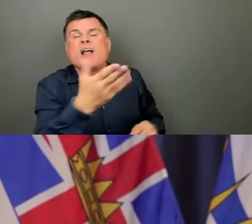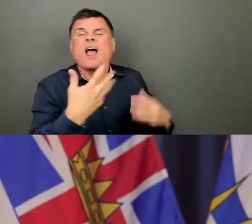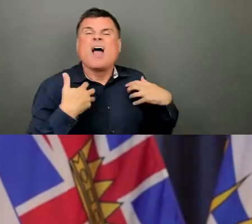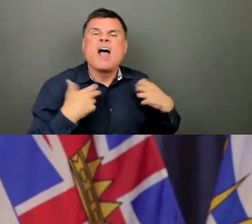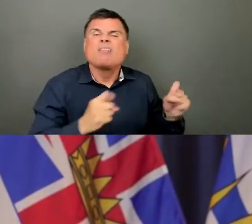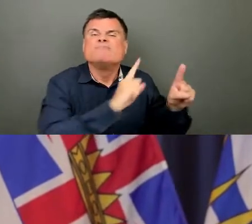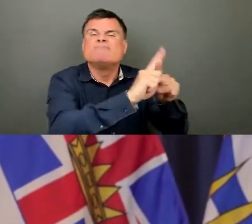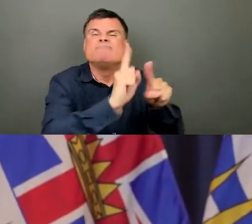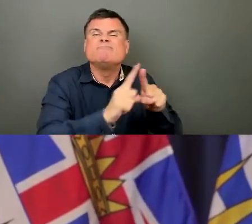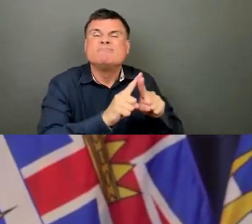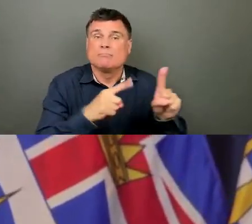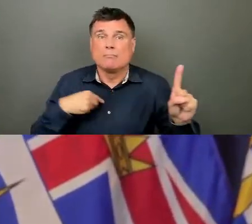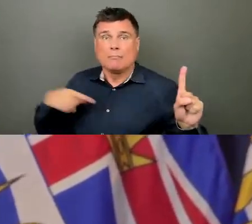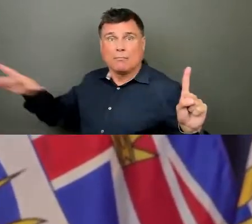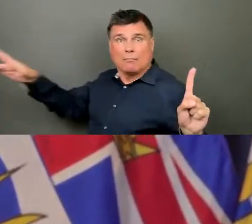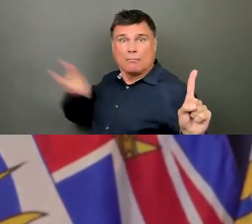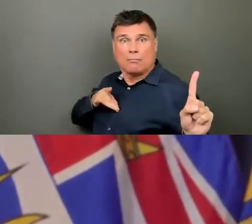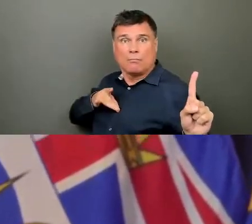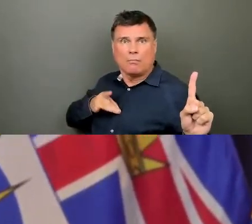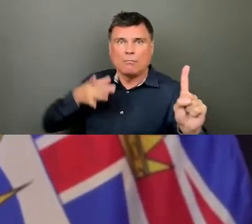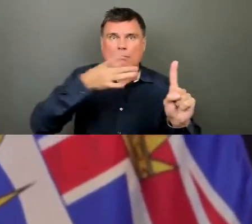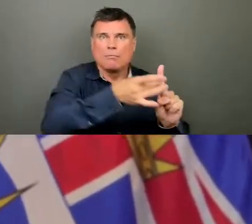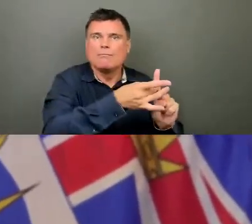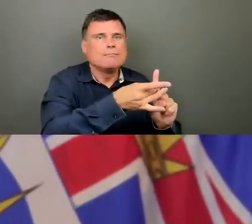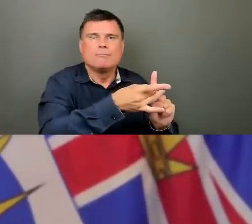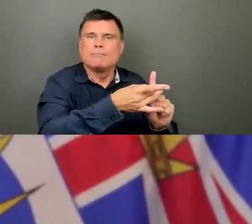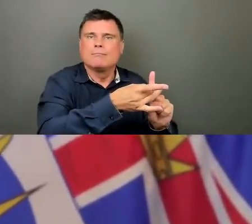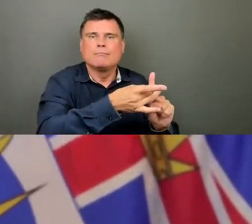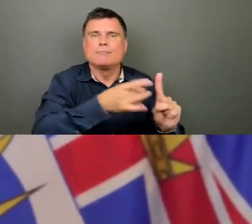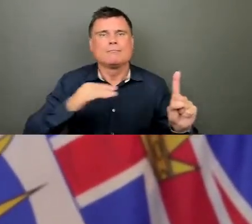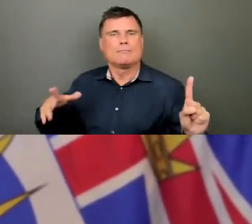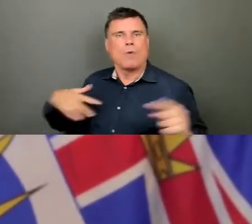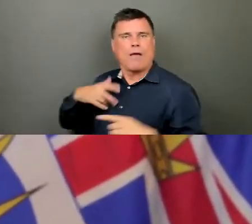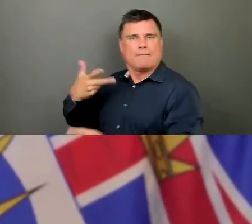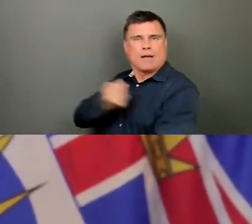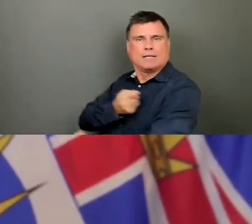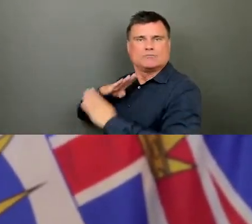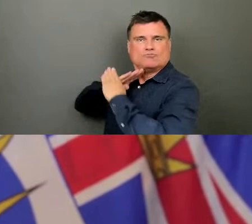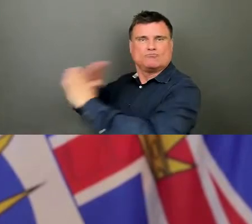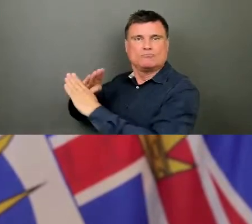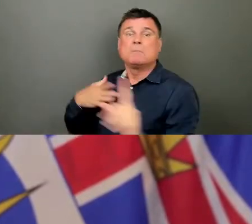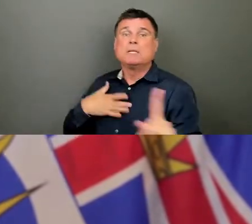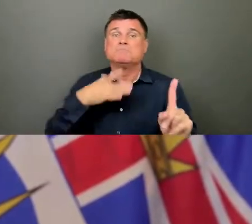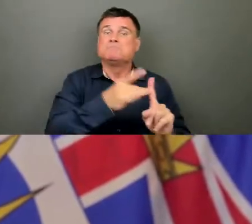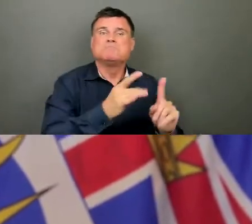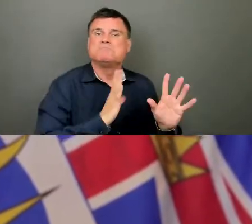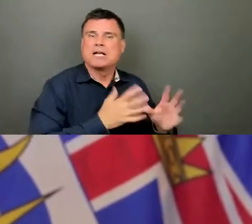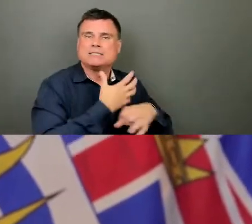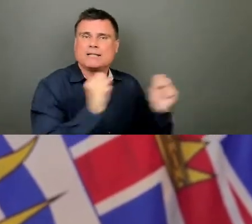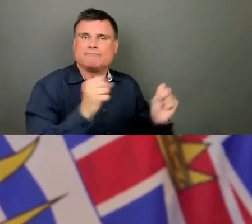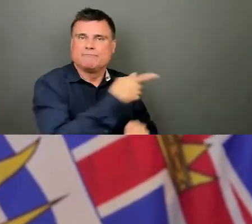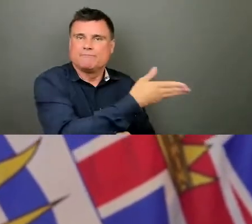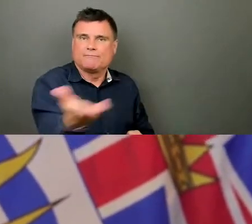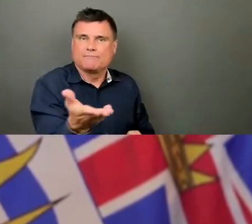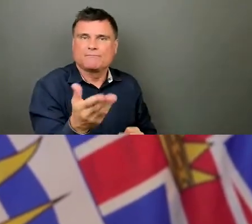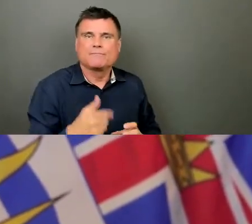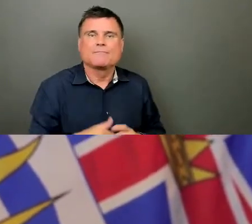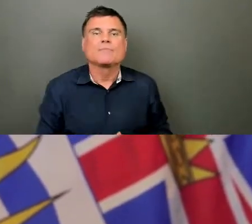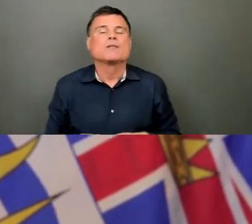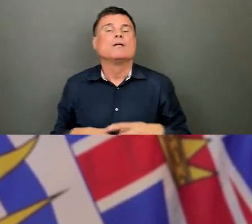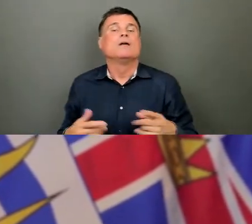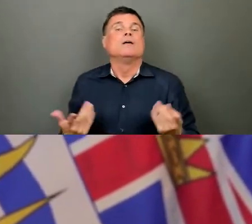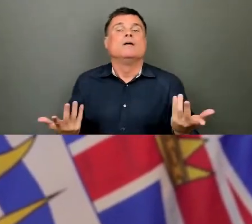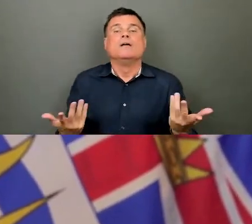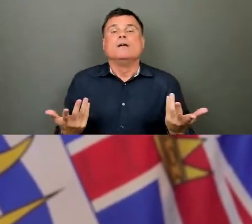Follow up, Keith? Yes. Further to Lisa's questions about schools, Dr. Henry, earlier today you said you were on a conference call with some counterparts at the